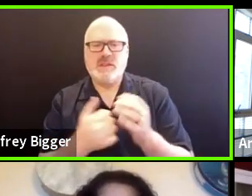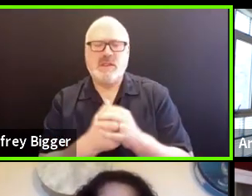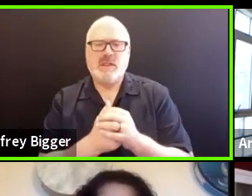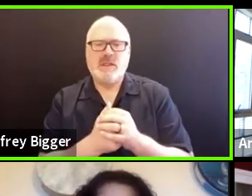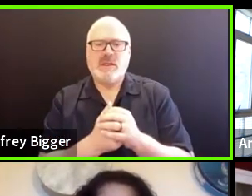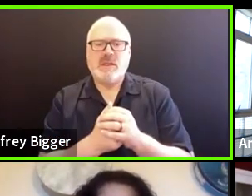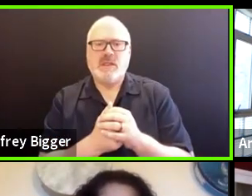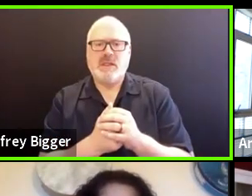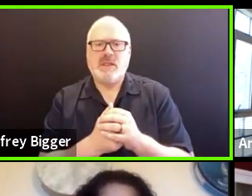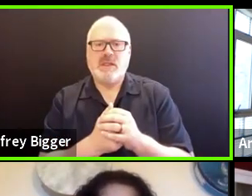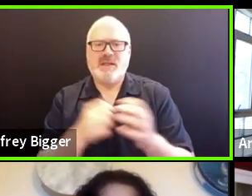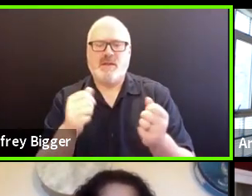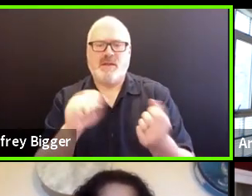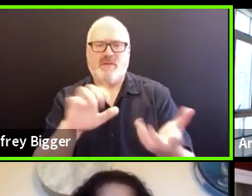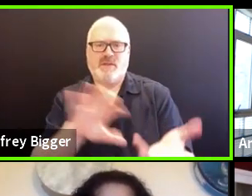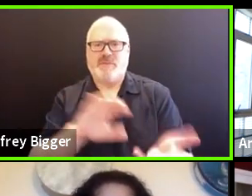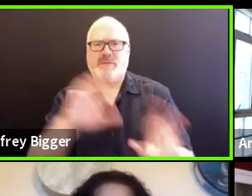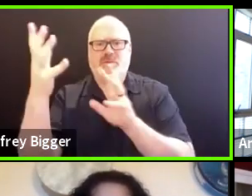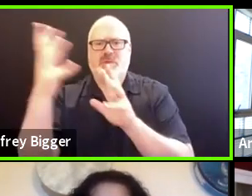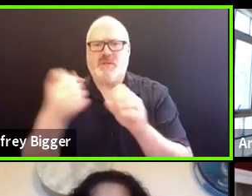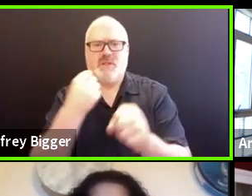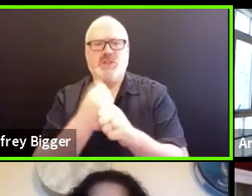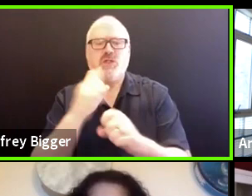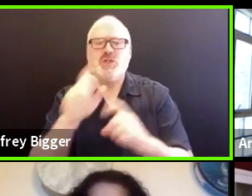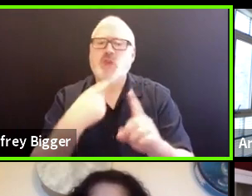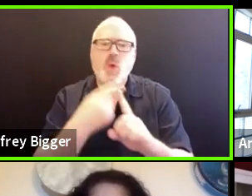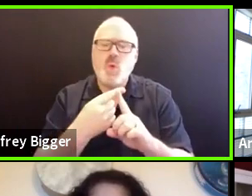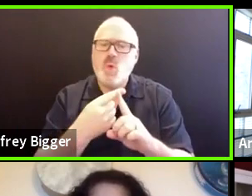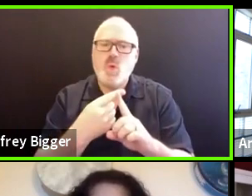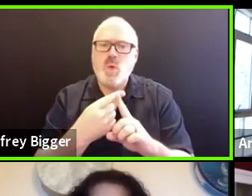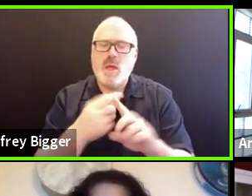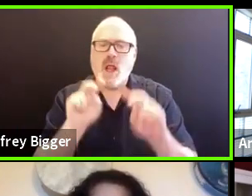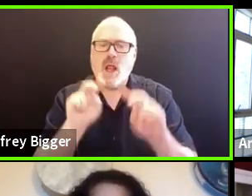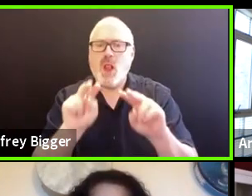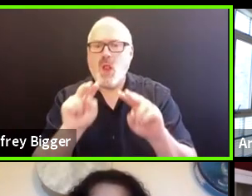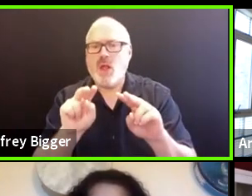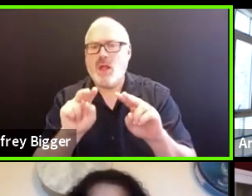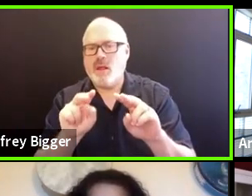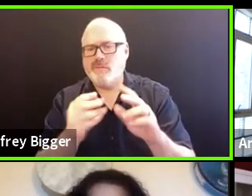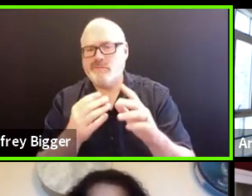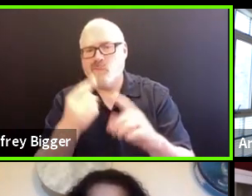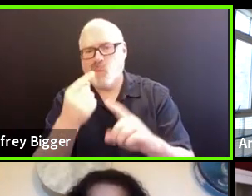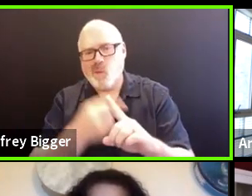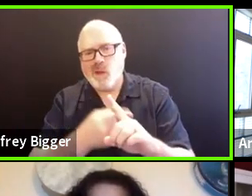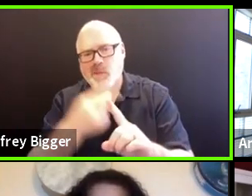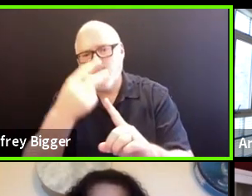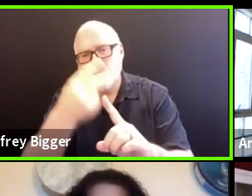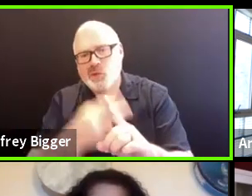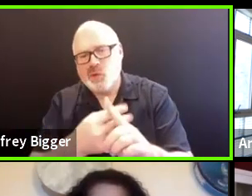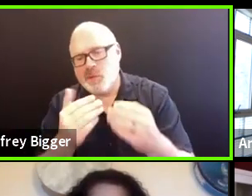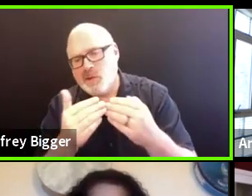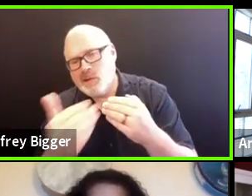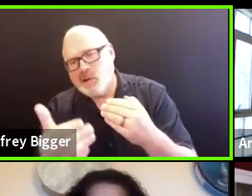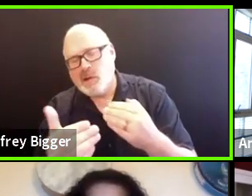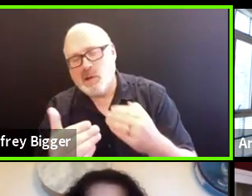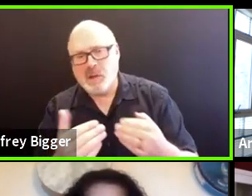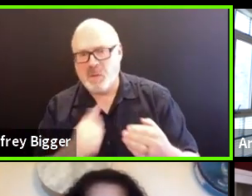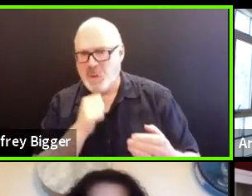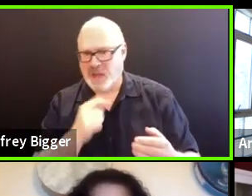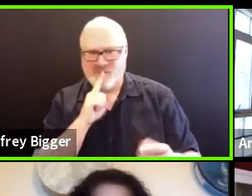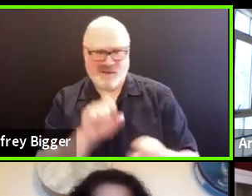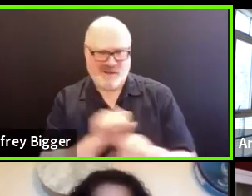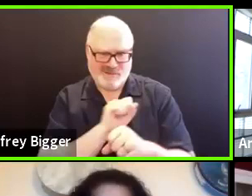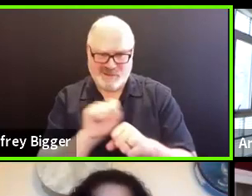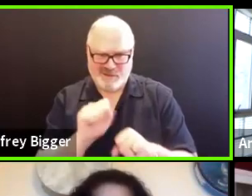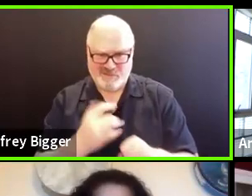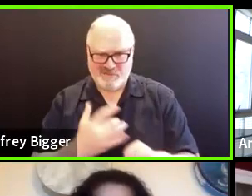significantly disrupted this year. So just kind of looking through the next couple months, are we really not going to have any sense until kind of the first day of